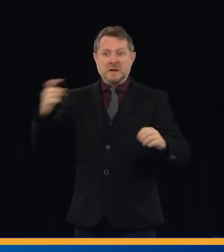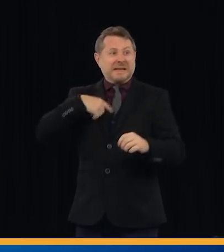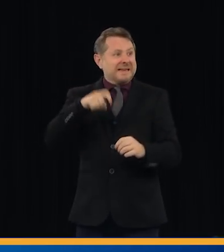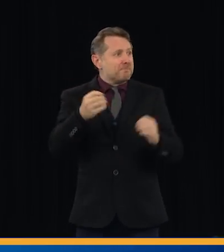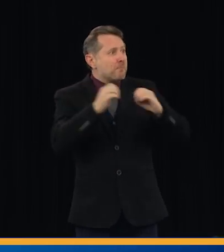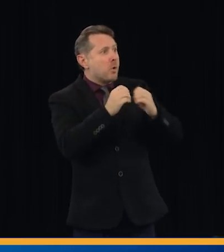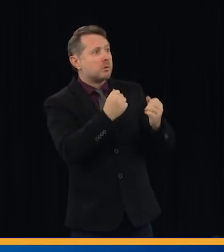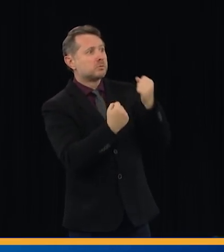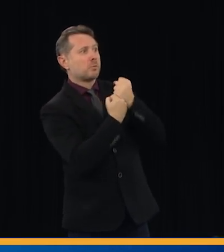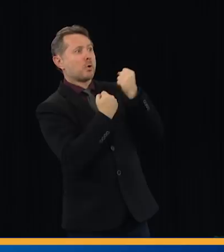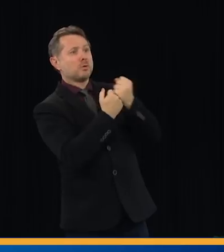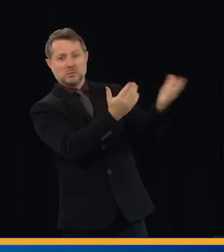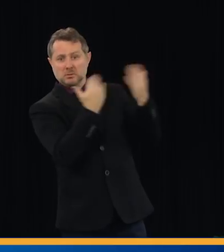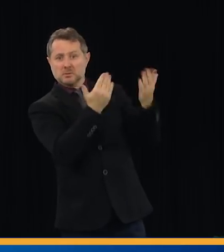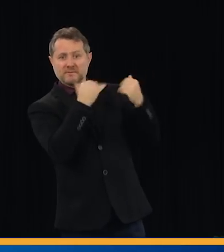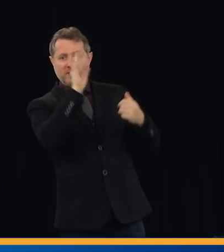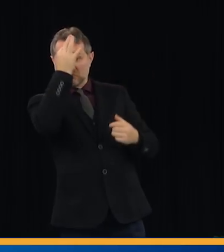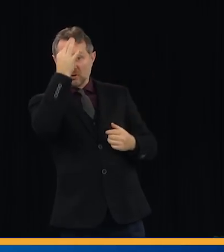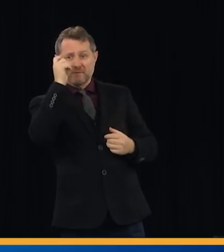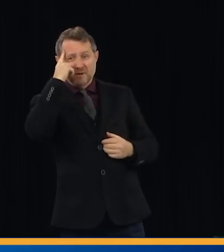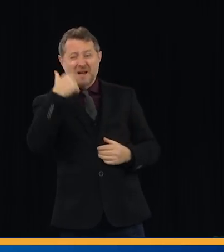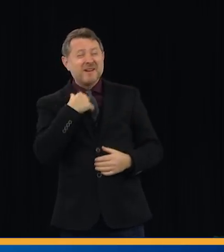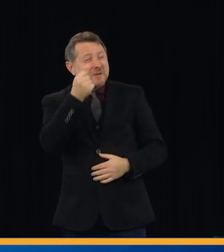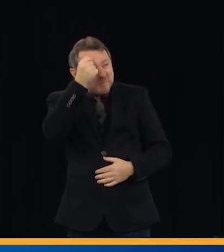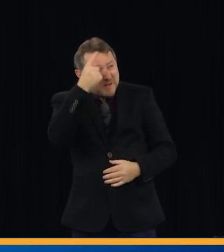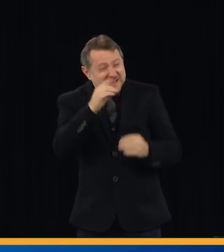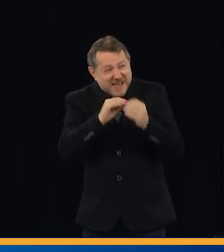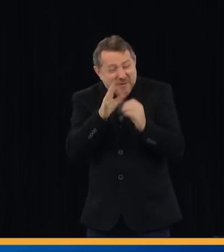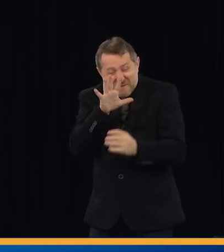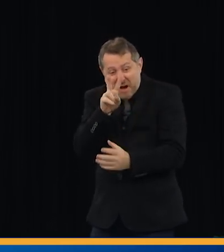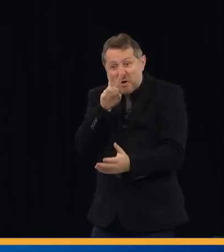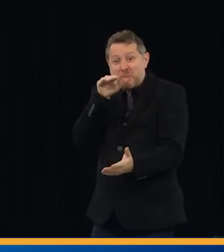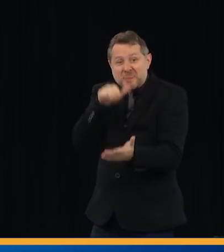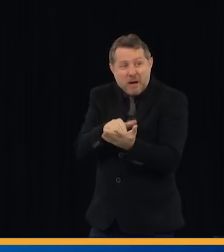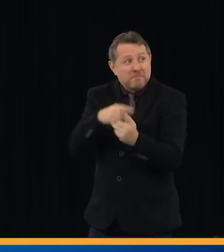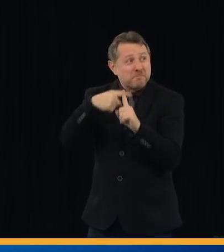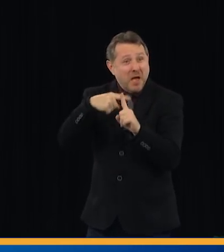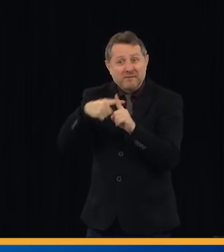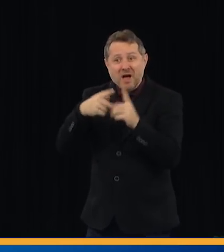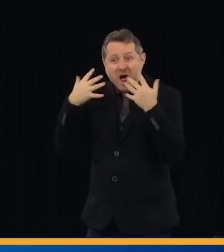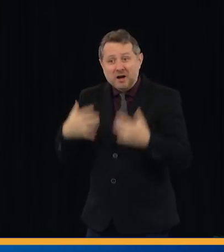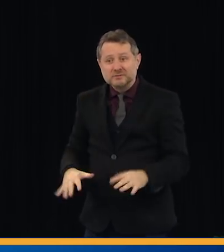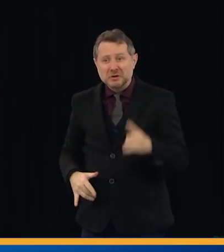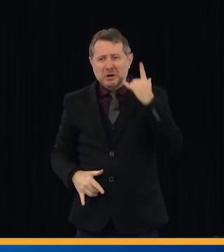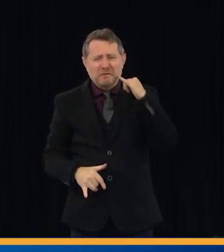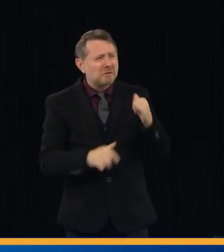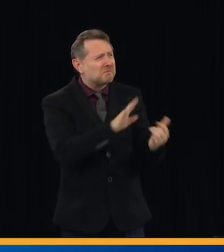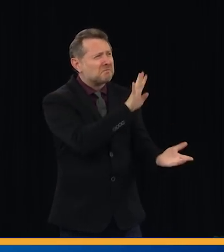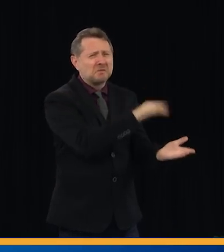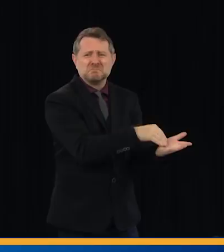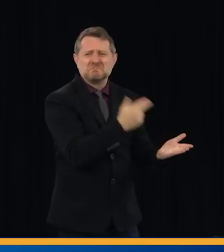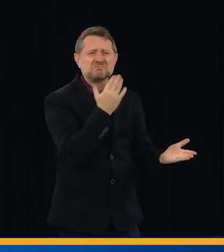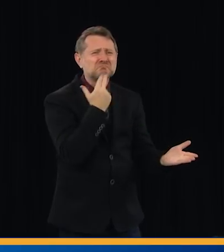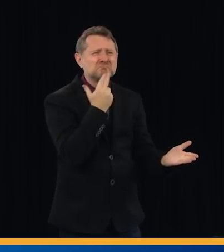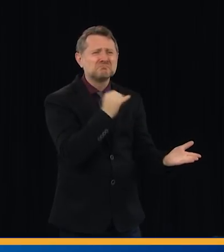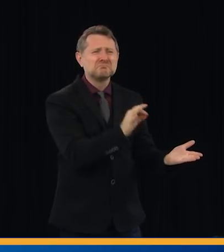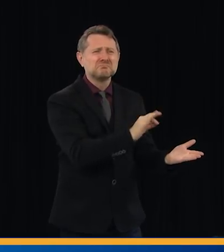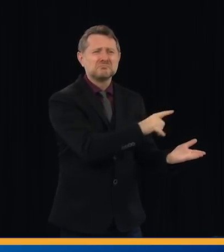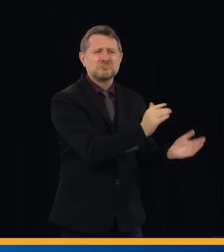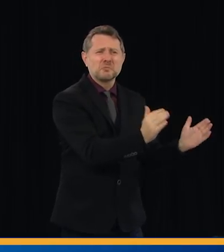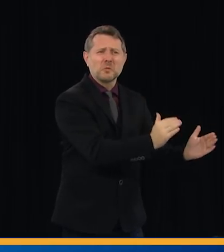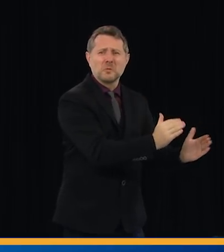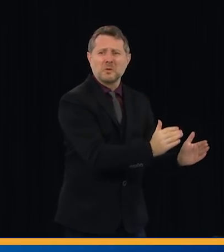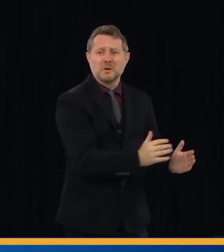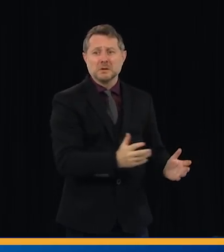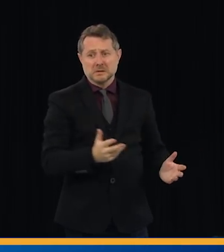to the need. We have 52,000 cases. California has 4,000 cases. I want California to have all the help they